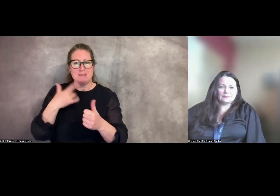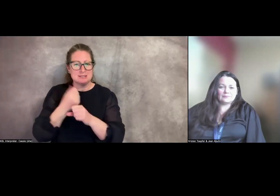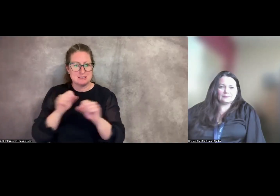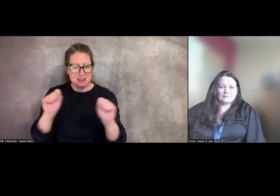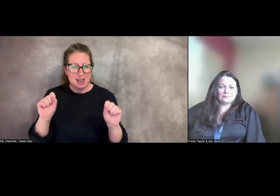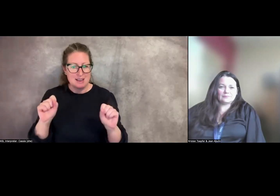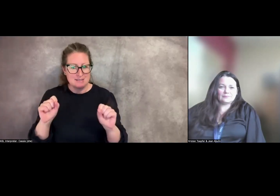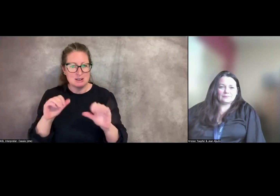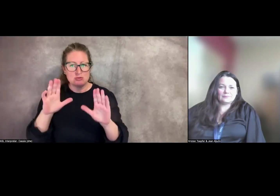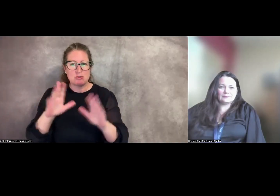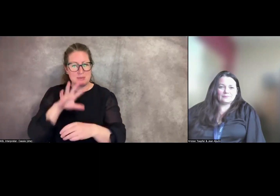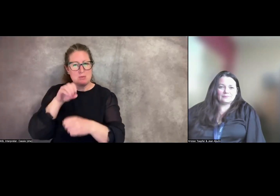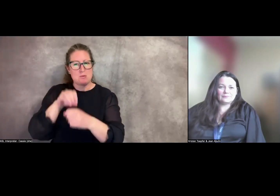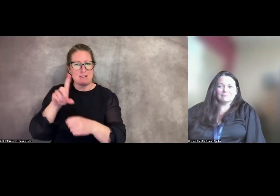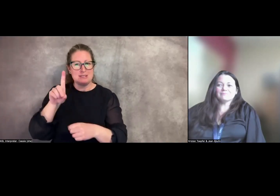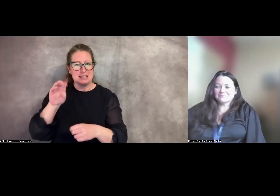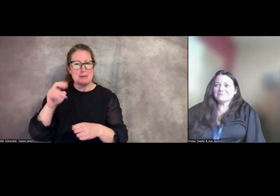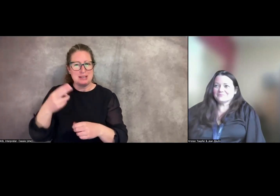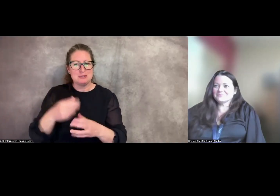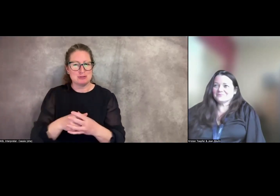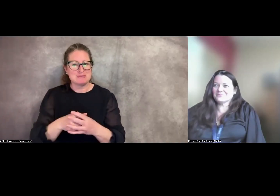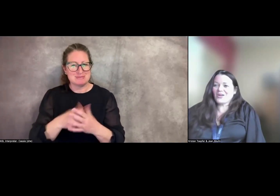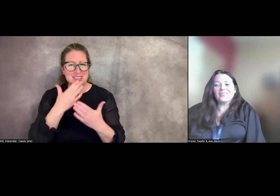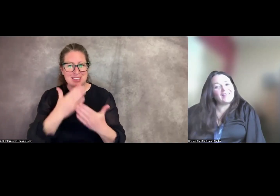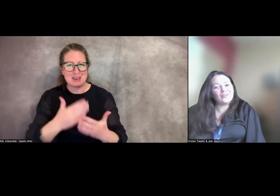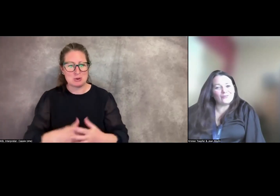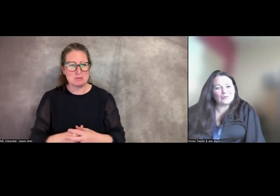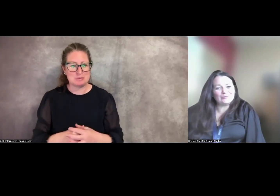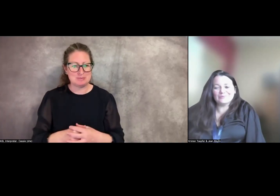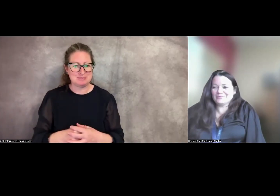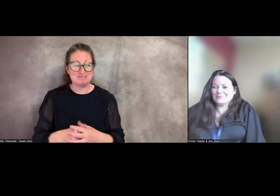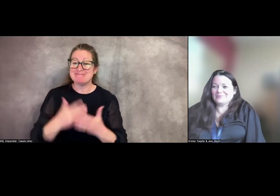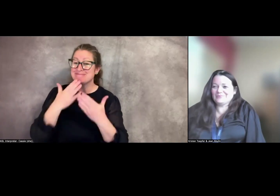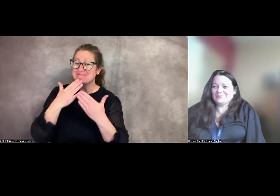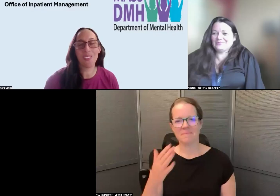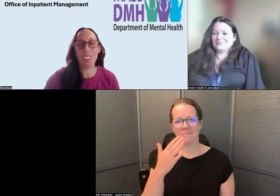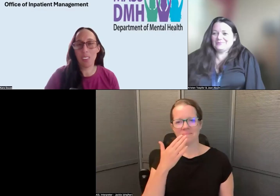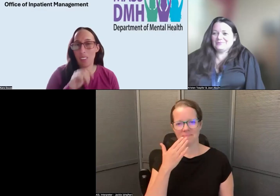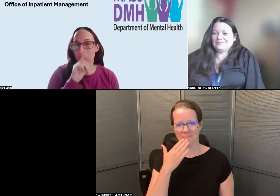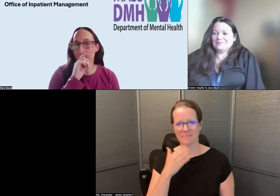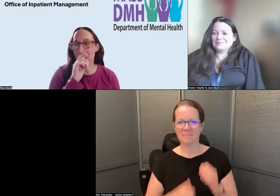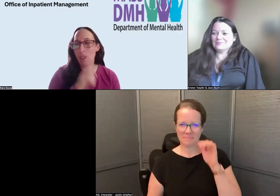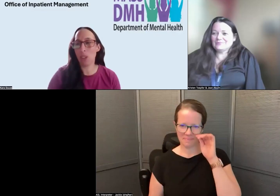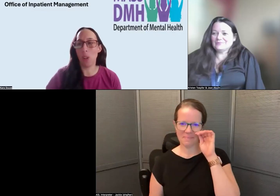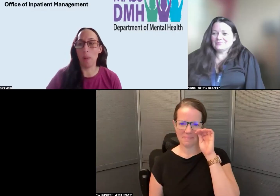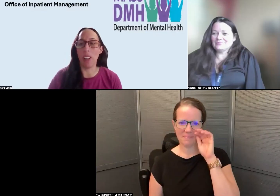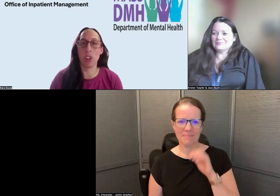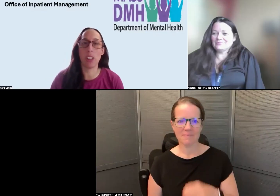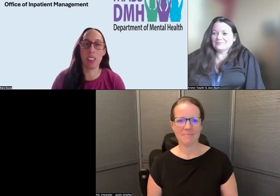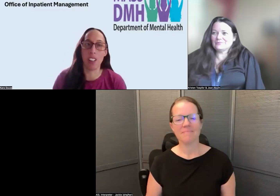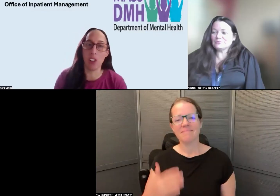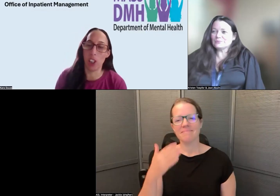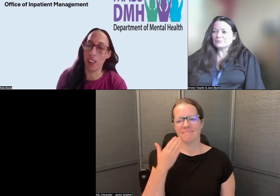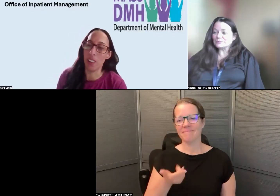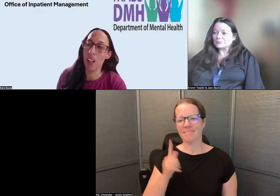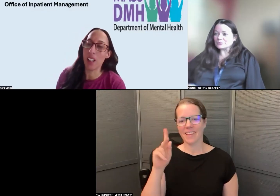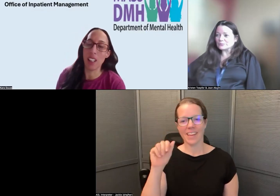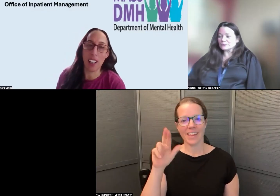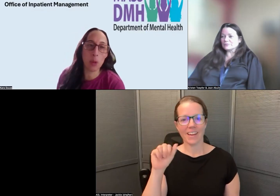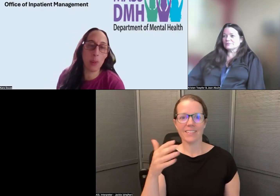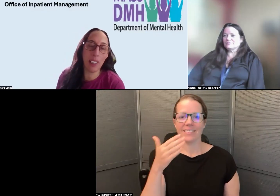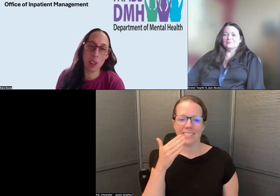part of DMH. Thank you. Thank you, everyone. Thank you so much, Kristen and